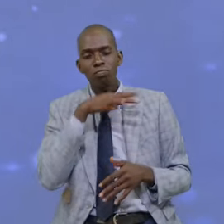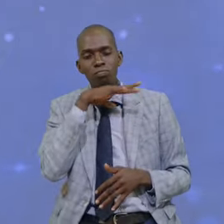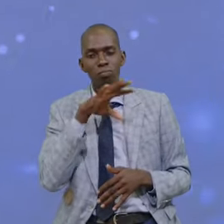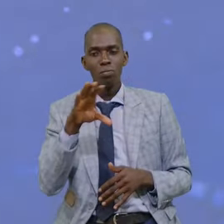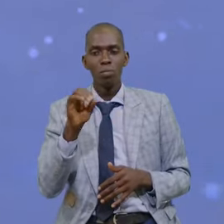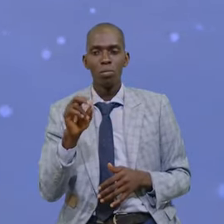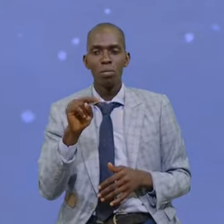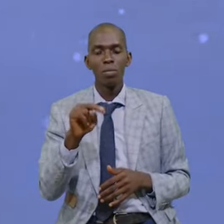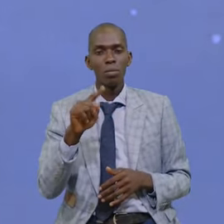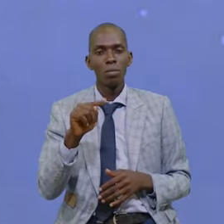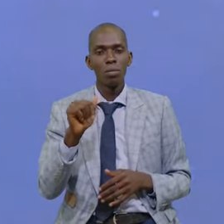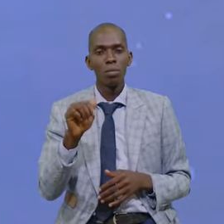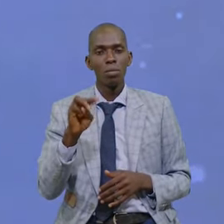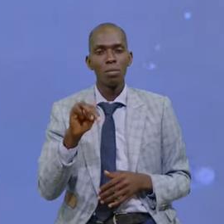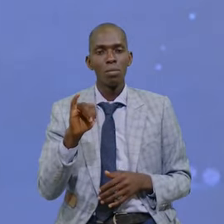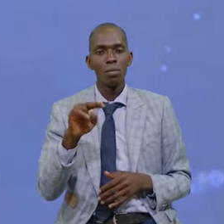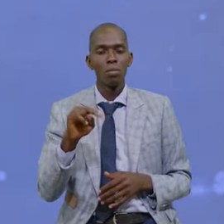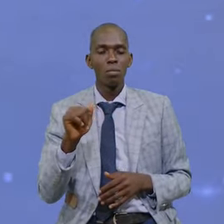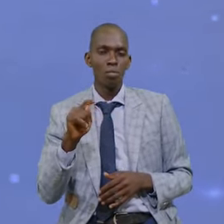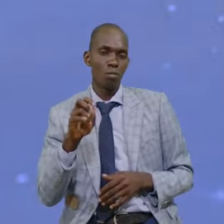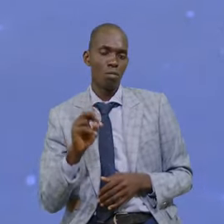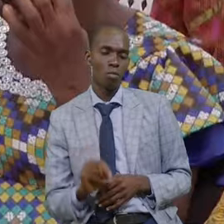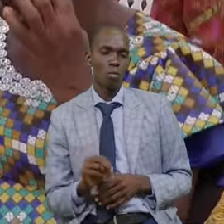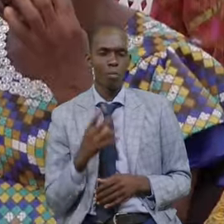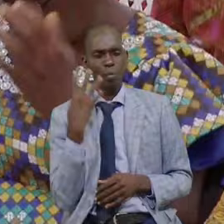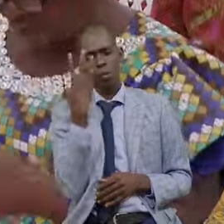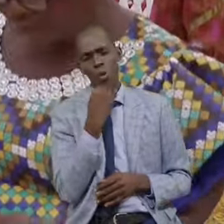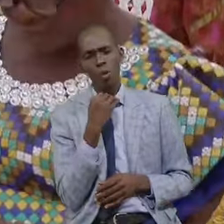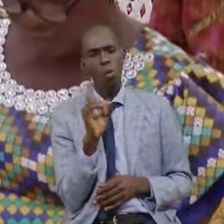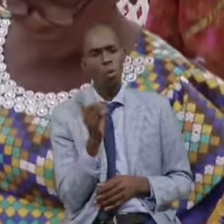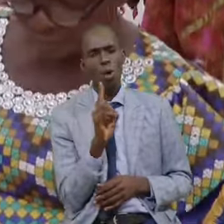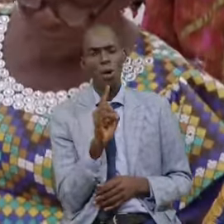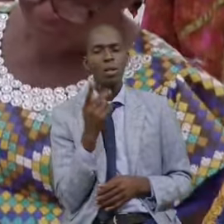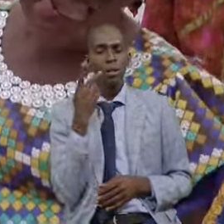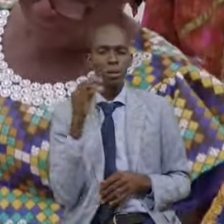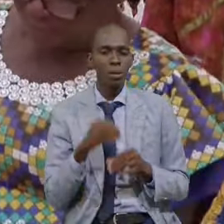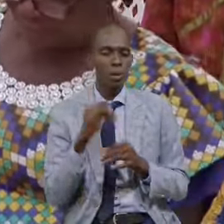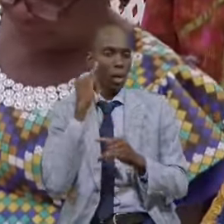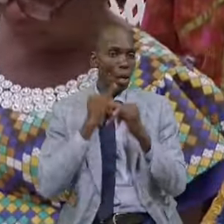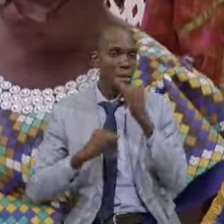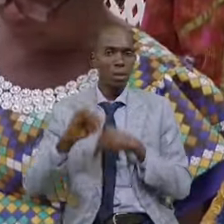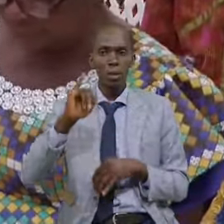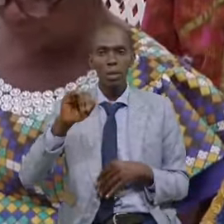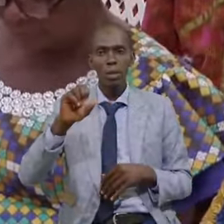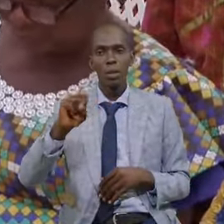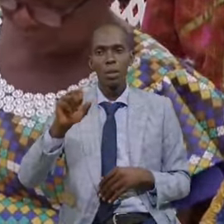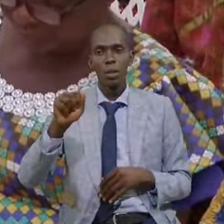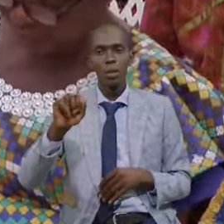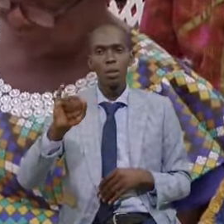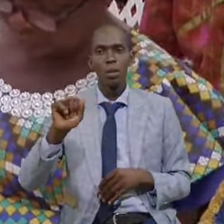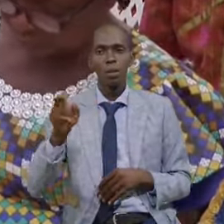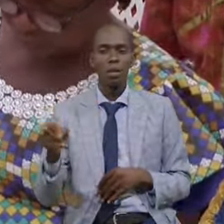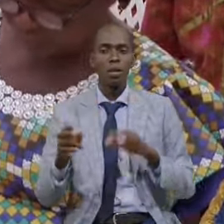at Isaiah chapter 52, verse 7. Isaiah chapter 52, verse 7.